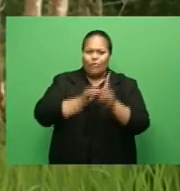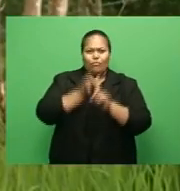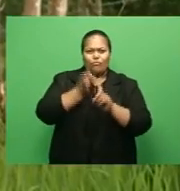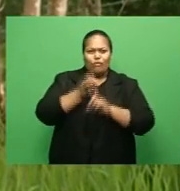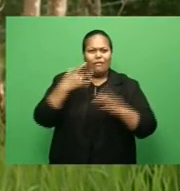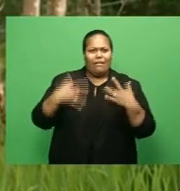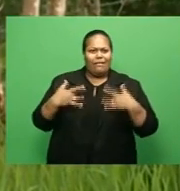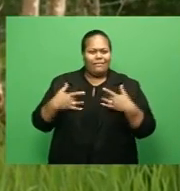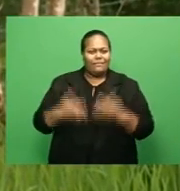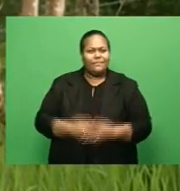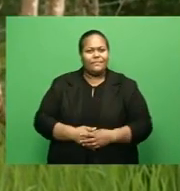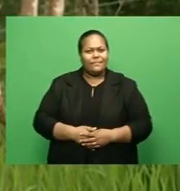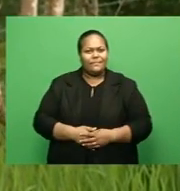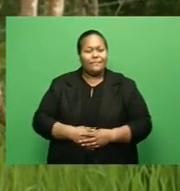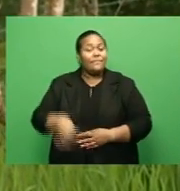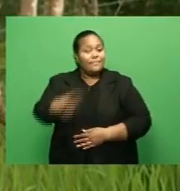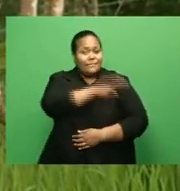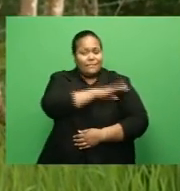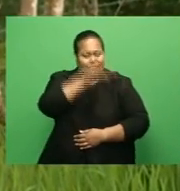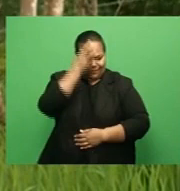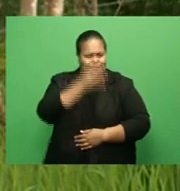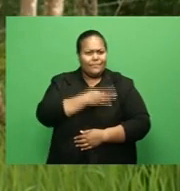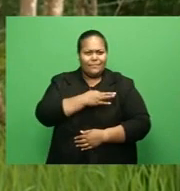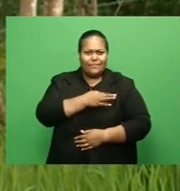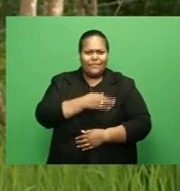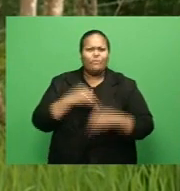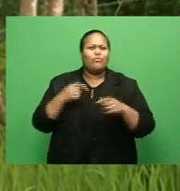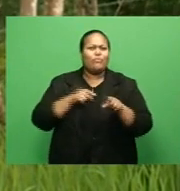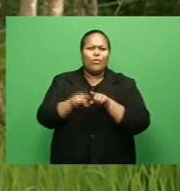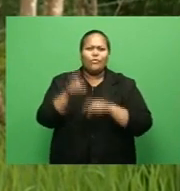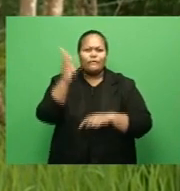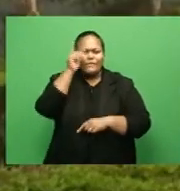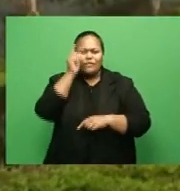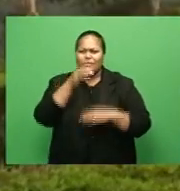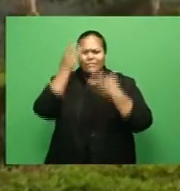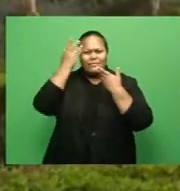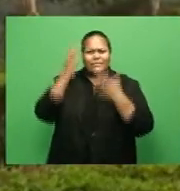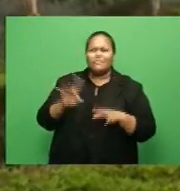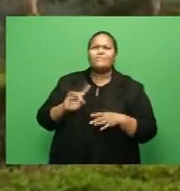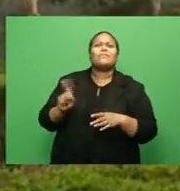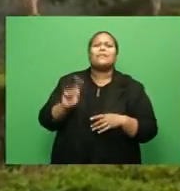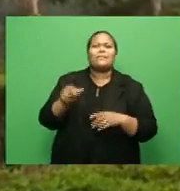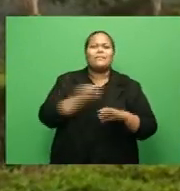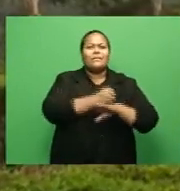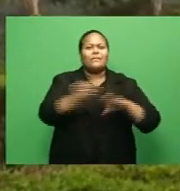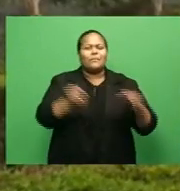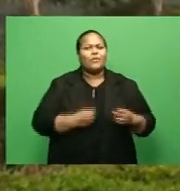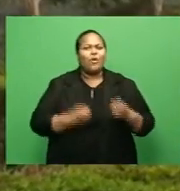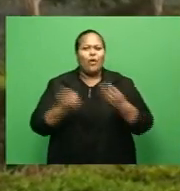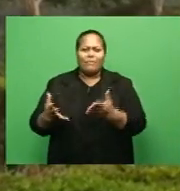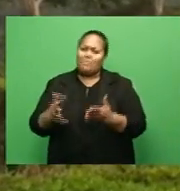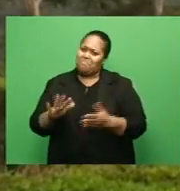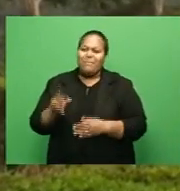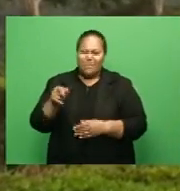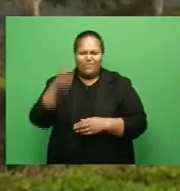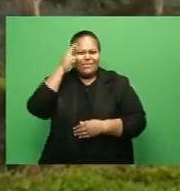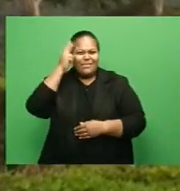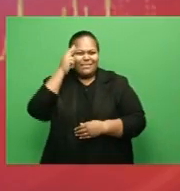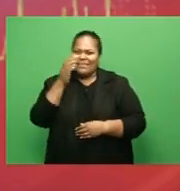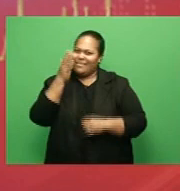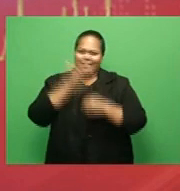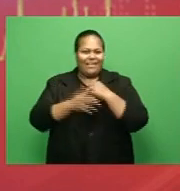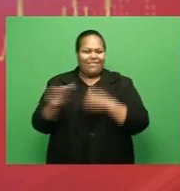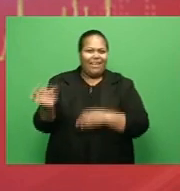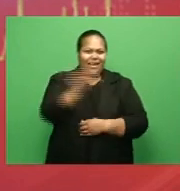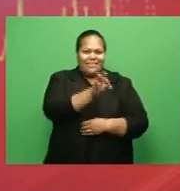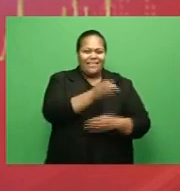Bainimarama believes many Fijians are still in the dark when it comes to what government offers and could be one reason they have not been assisted.